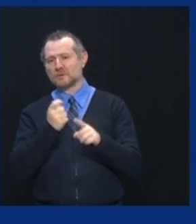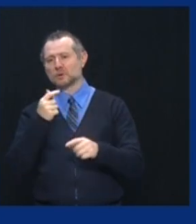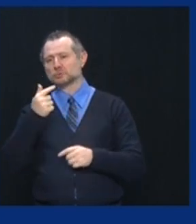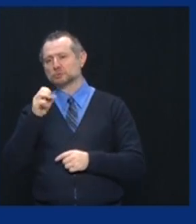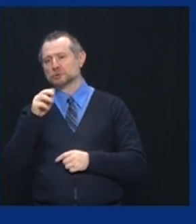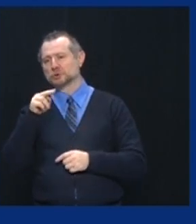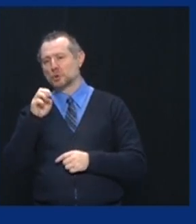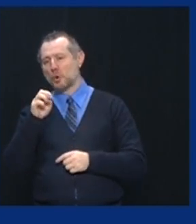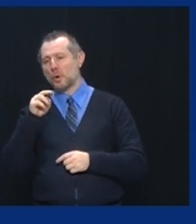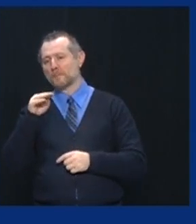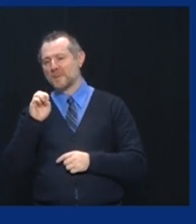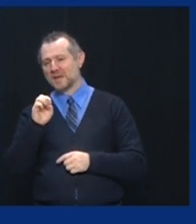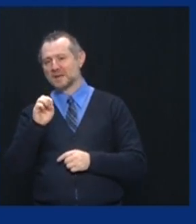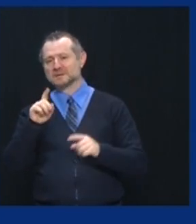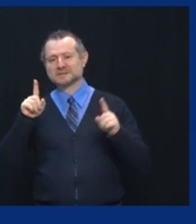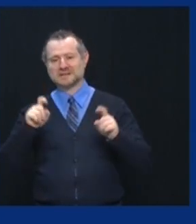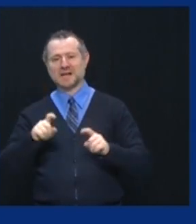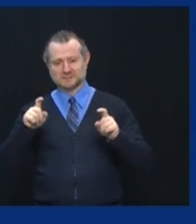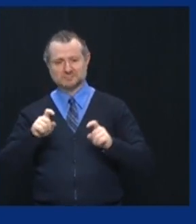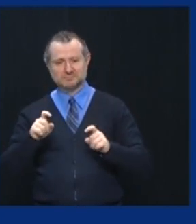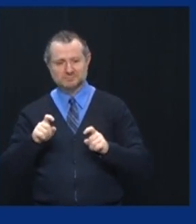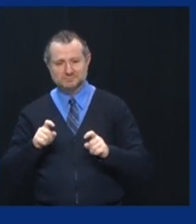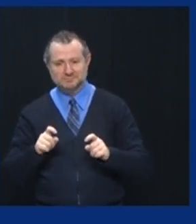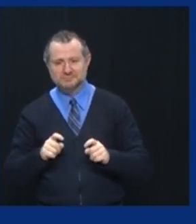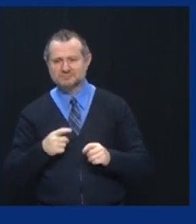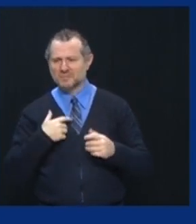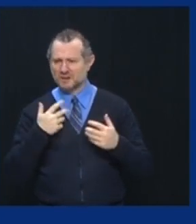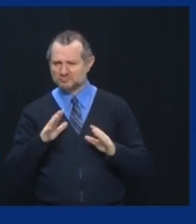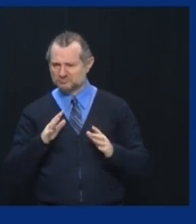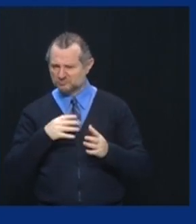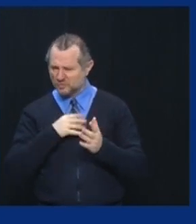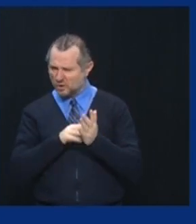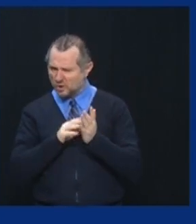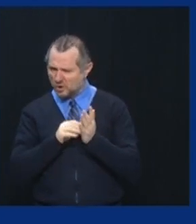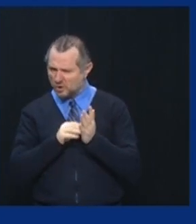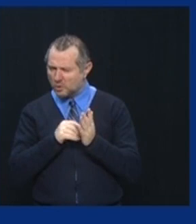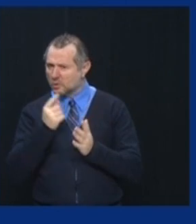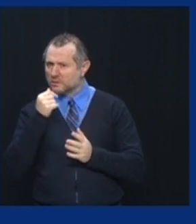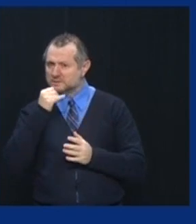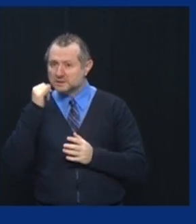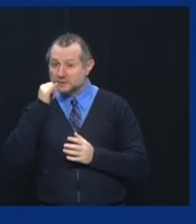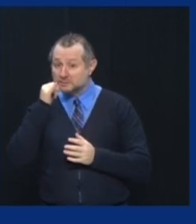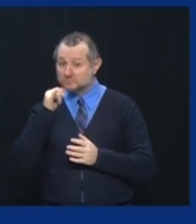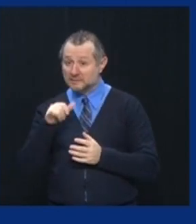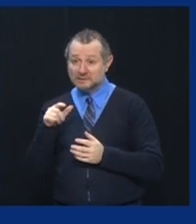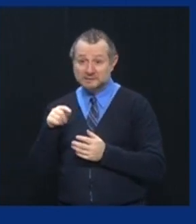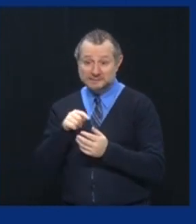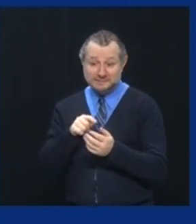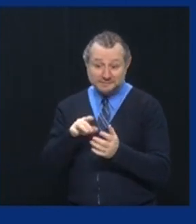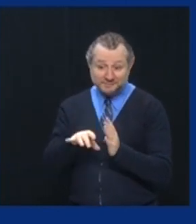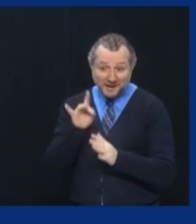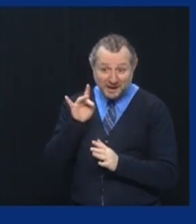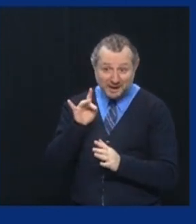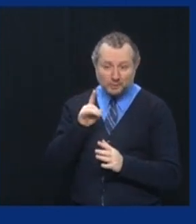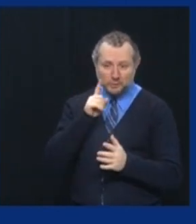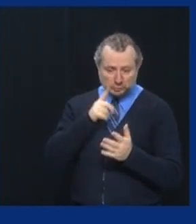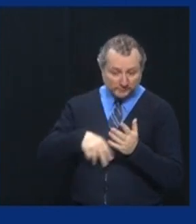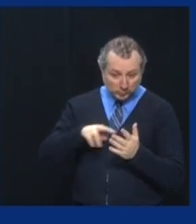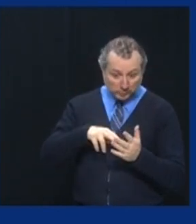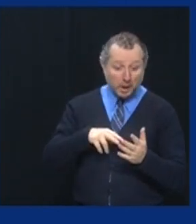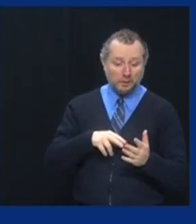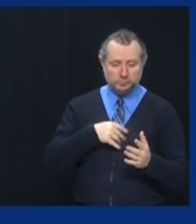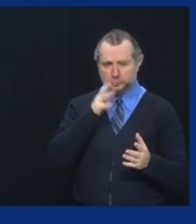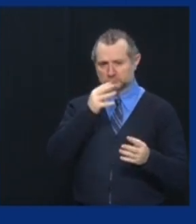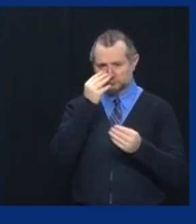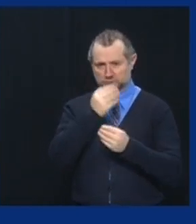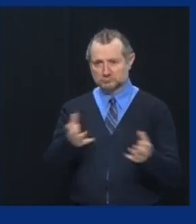this yesterday. We got the samples yesterday, and we are doing this. And as soon as we have answers, we can provide that. I will note that we do